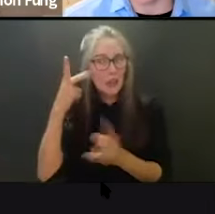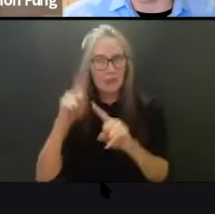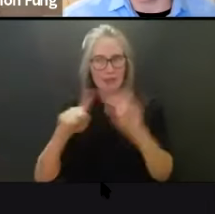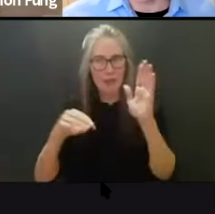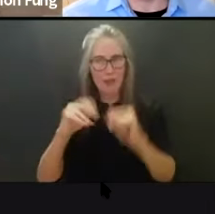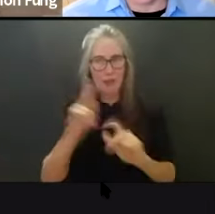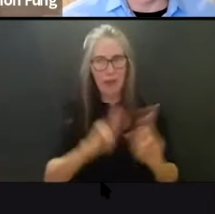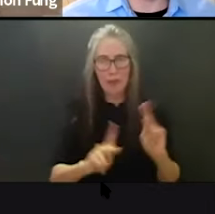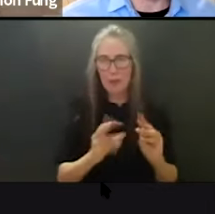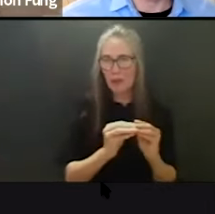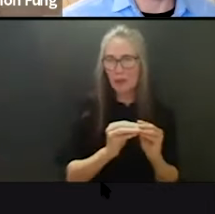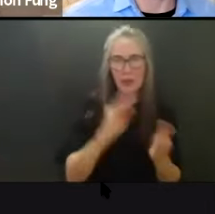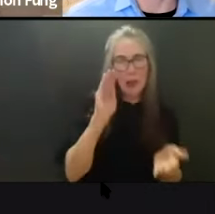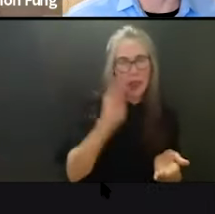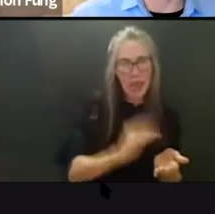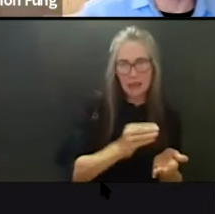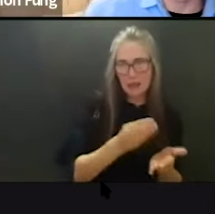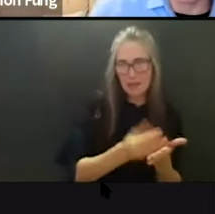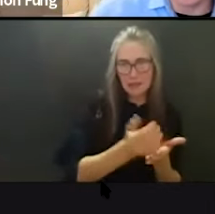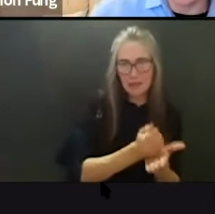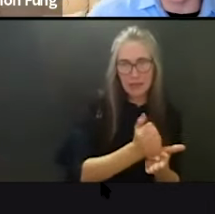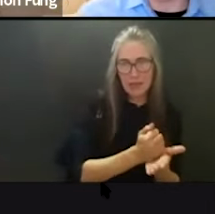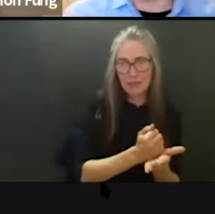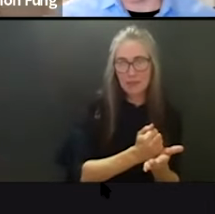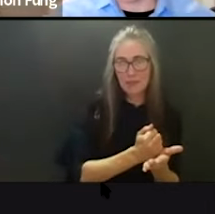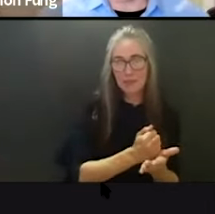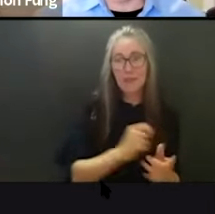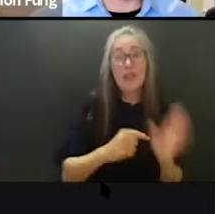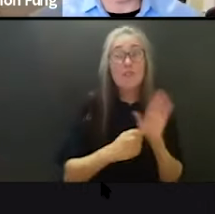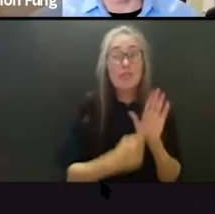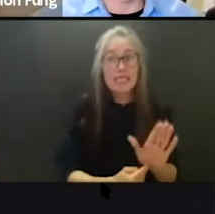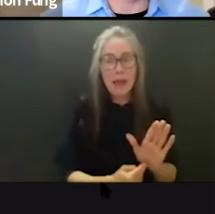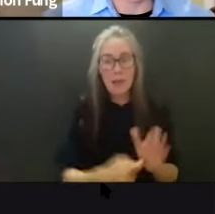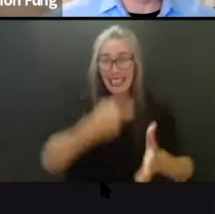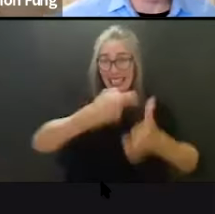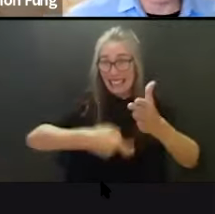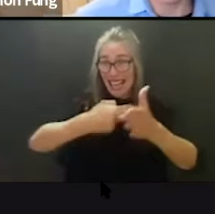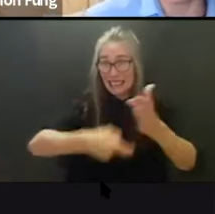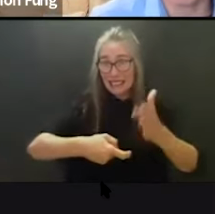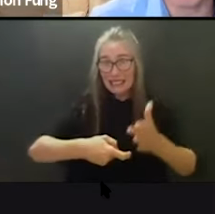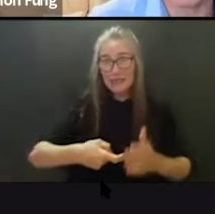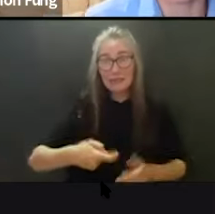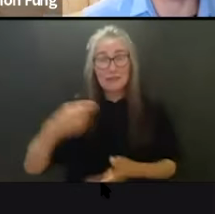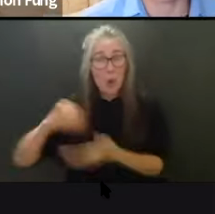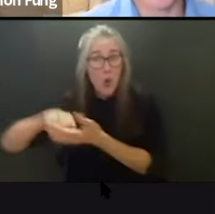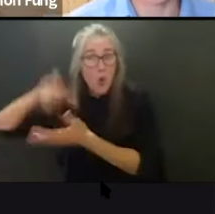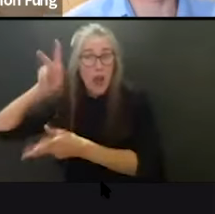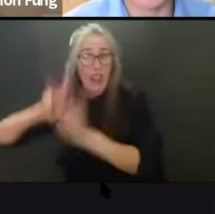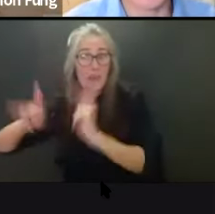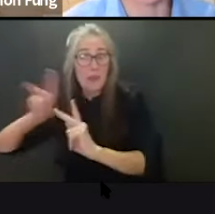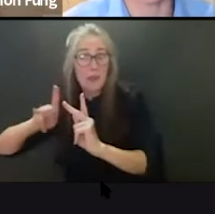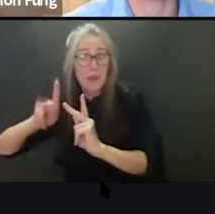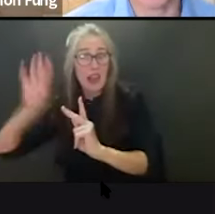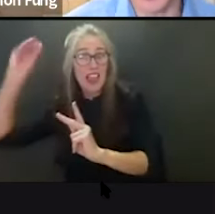who are relatively less well off. Right. And so wealthy people have different preferences from poor people on issues like